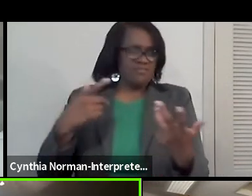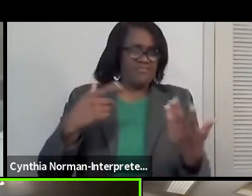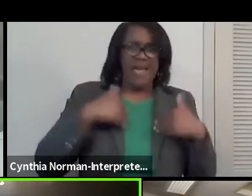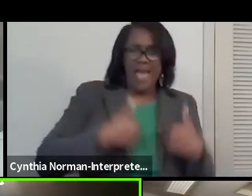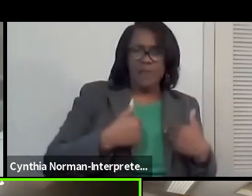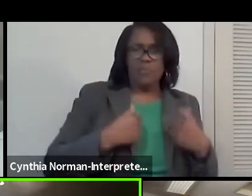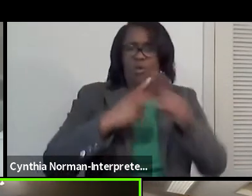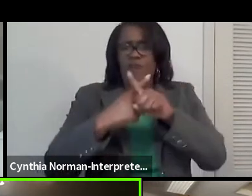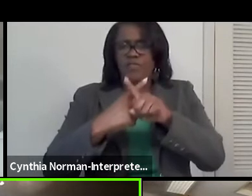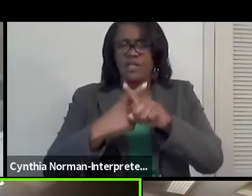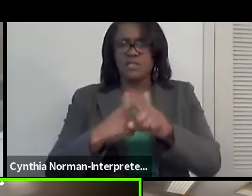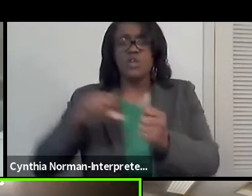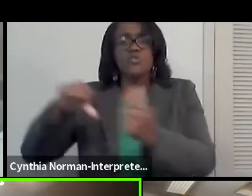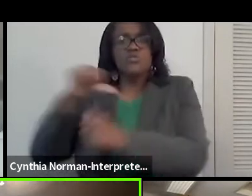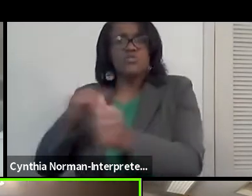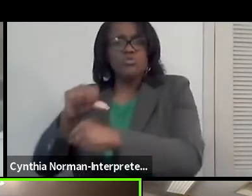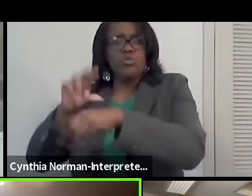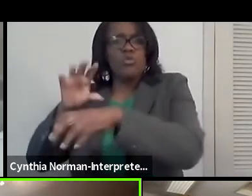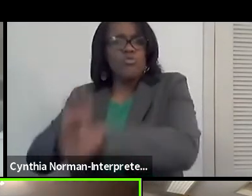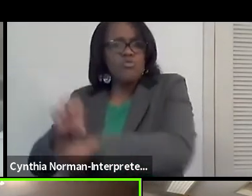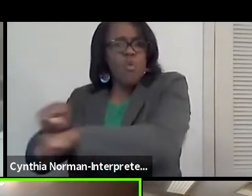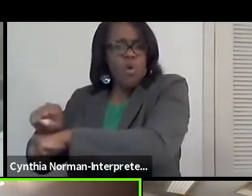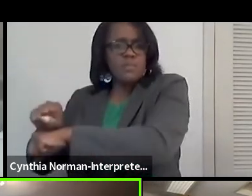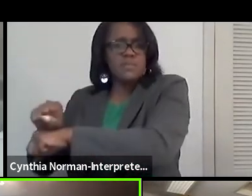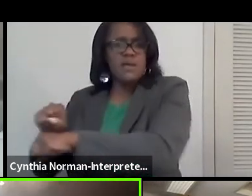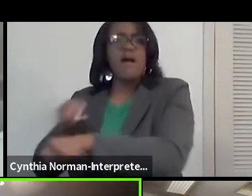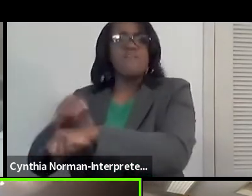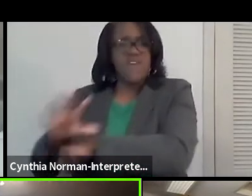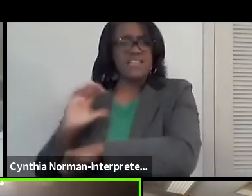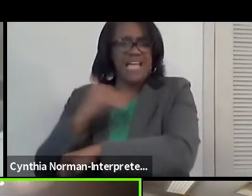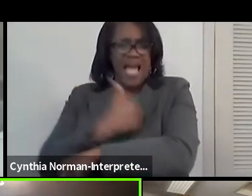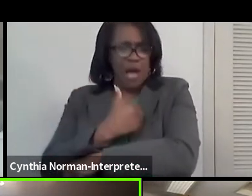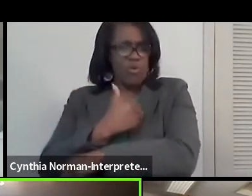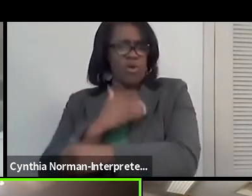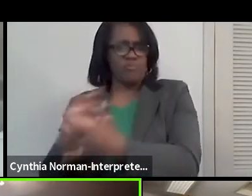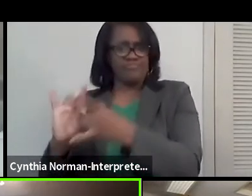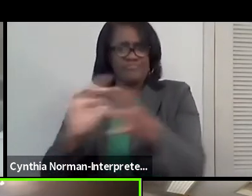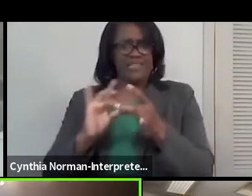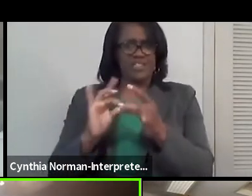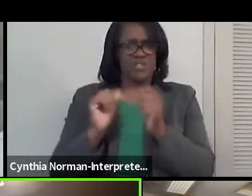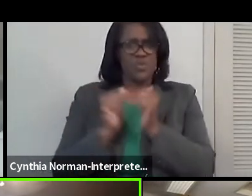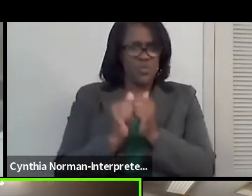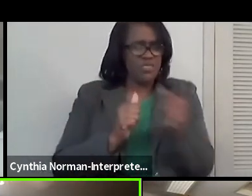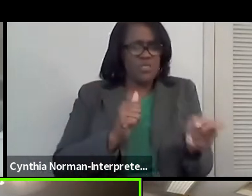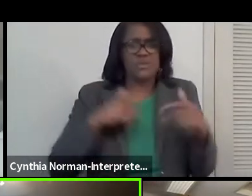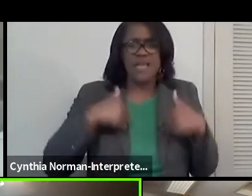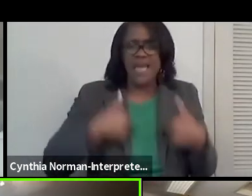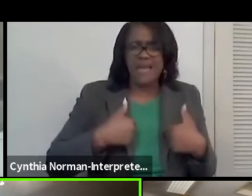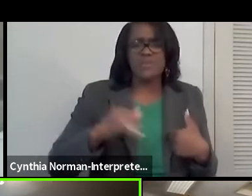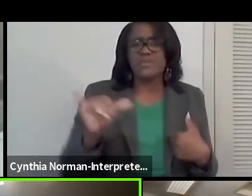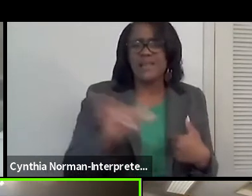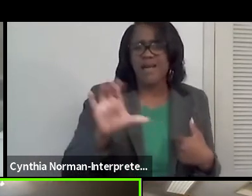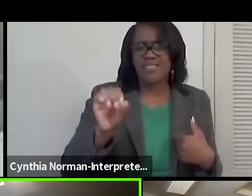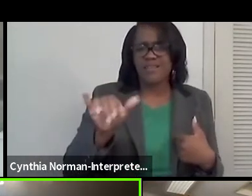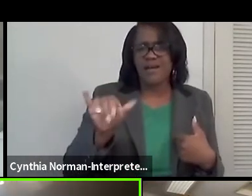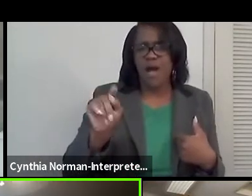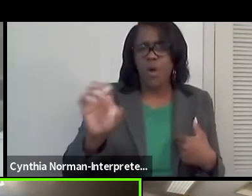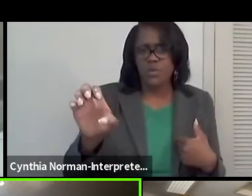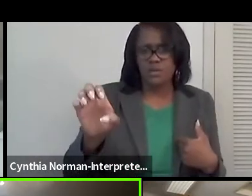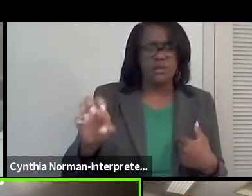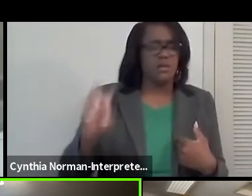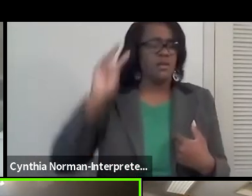social norms affect the way that we interact with wildlife, specifically severely misunderstood animals like the coyote. And I've